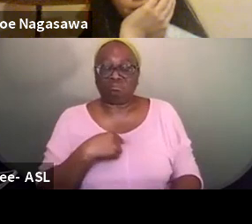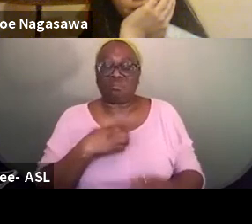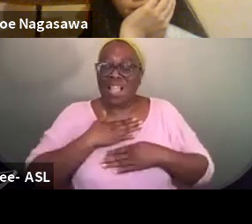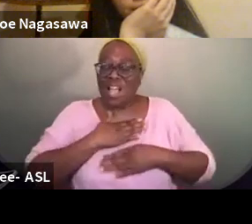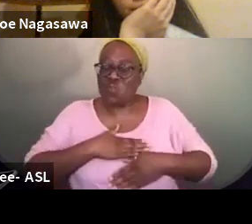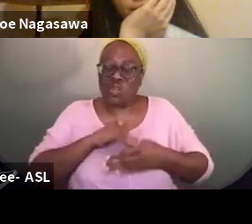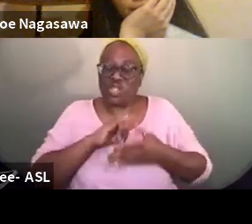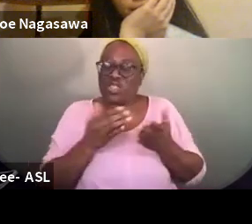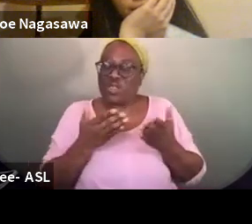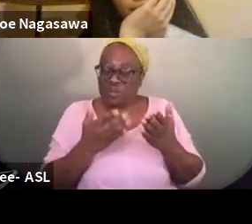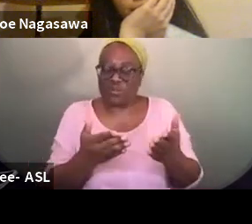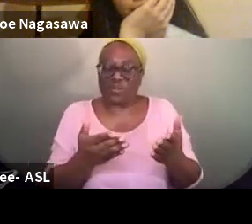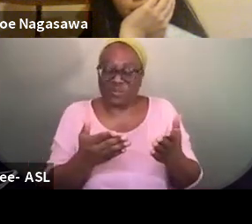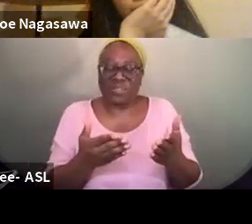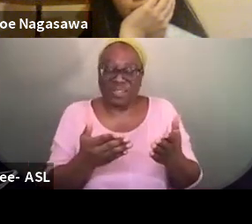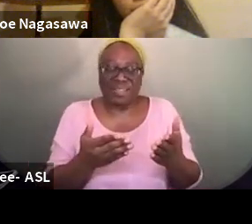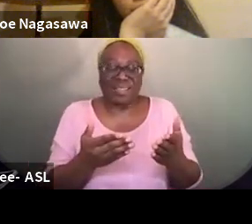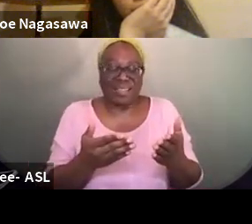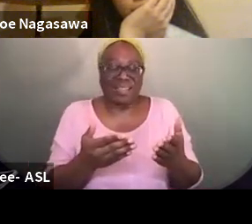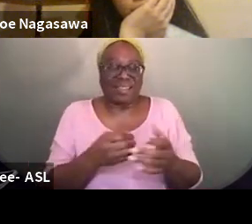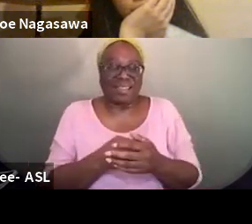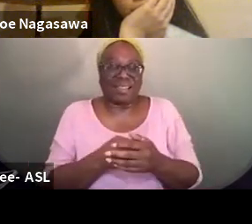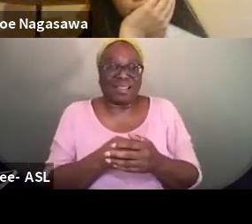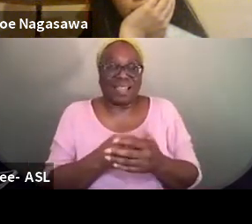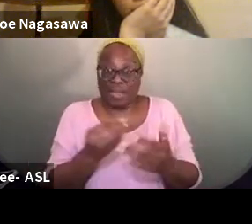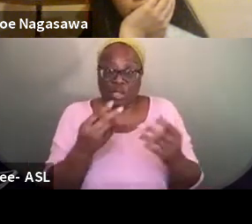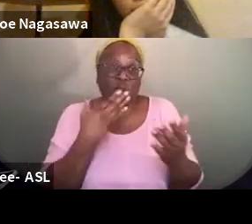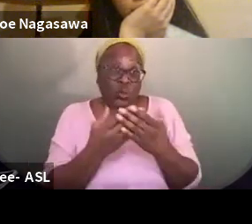rather than just listening to your voices.